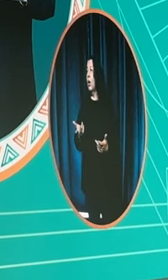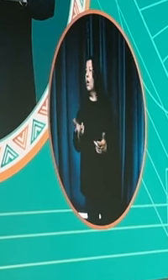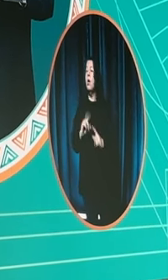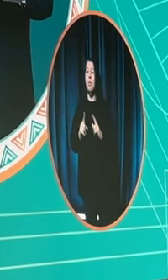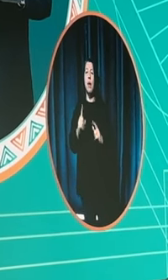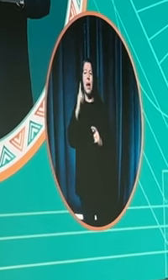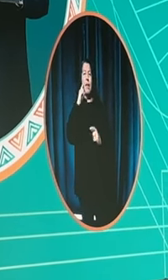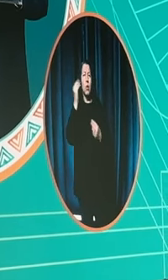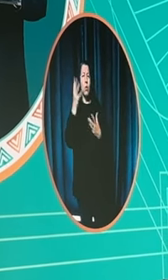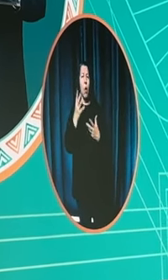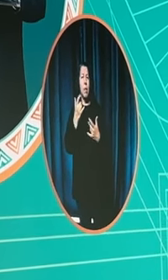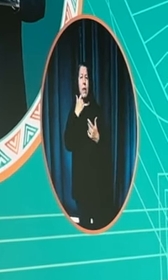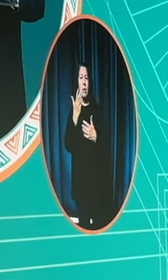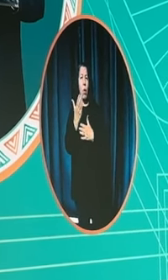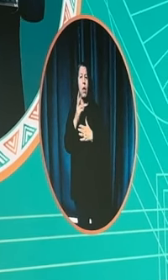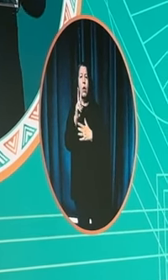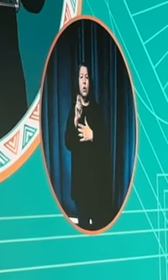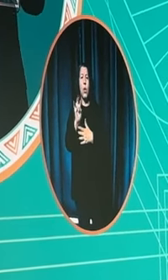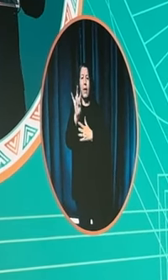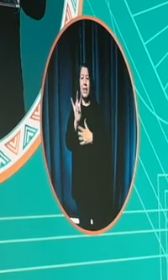that we had